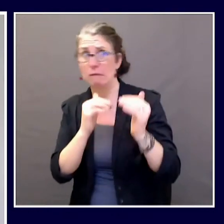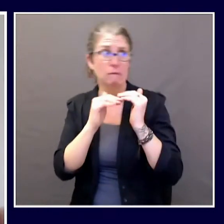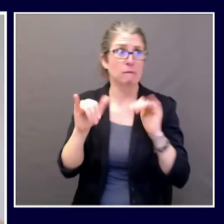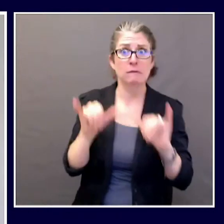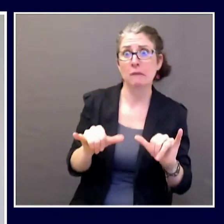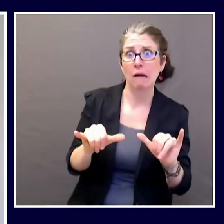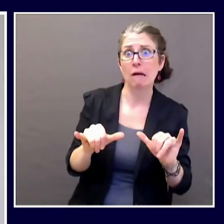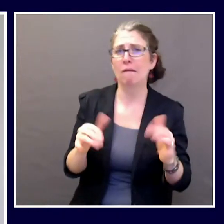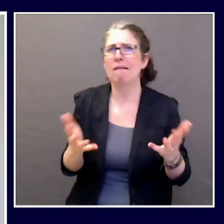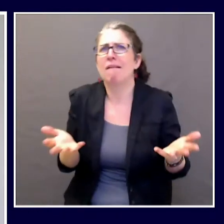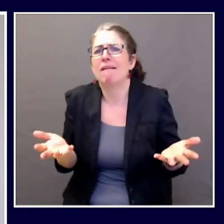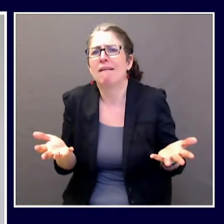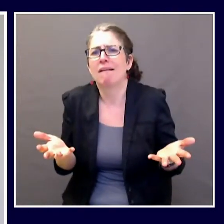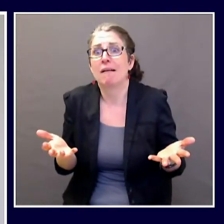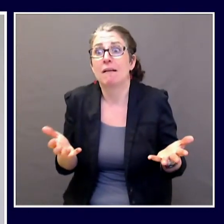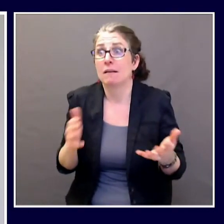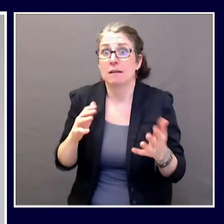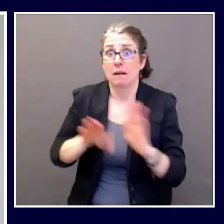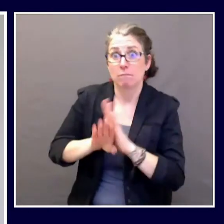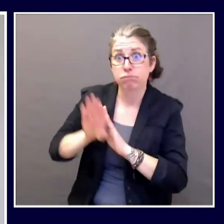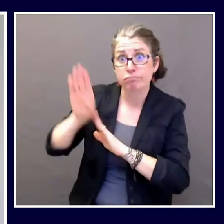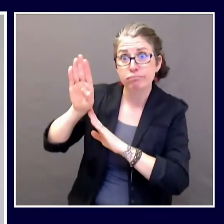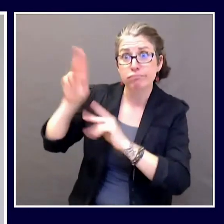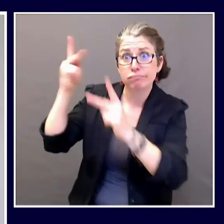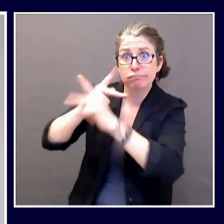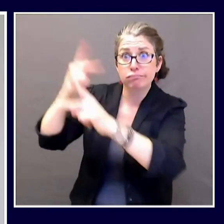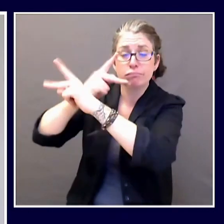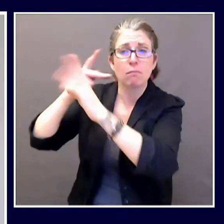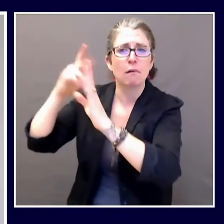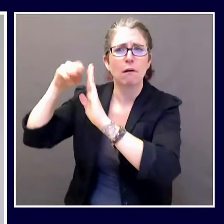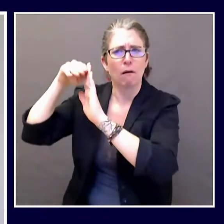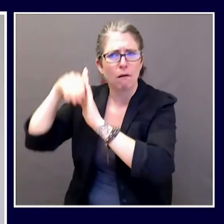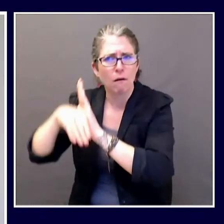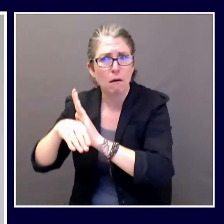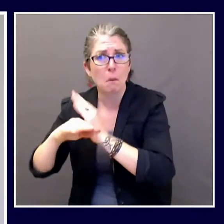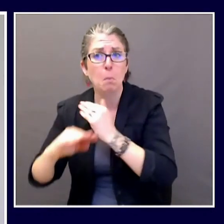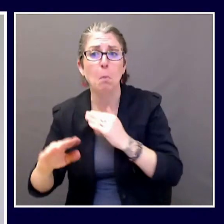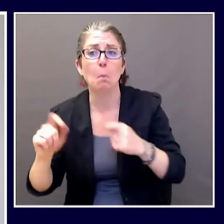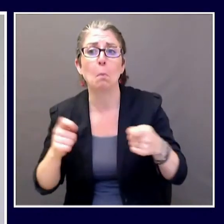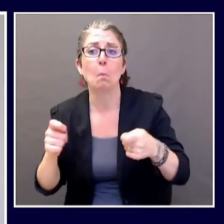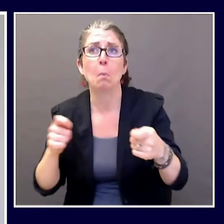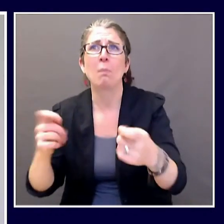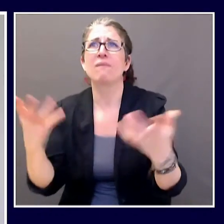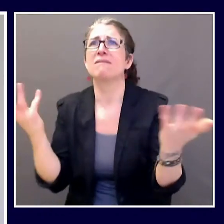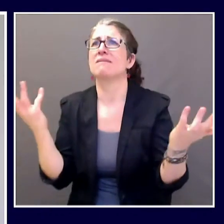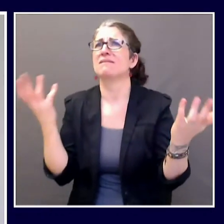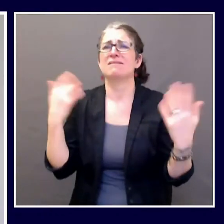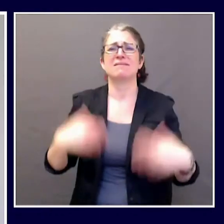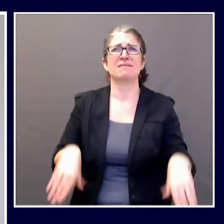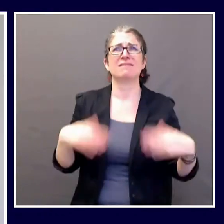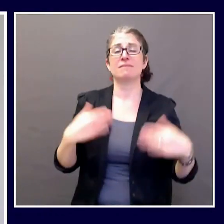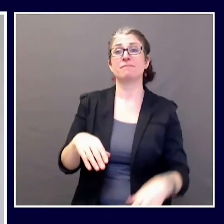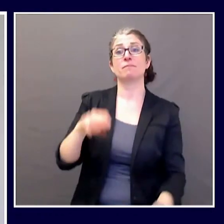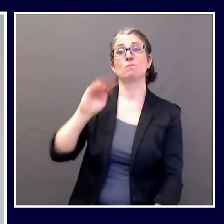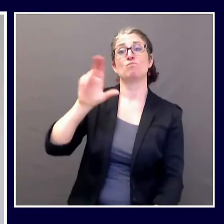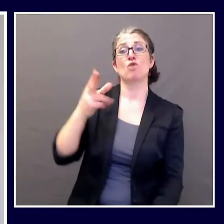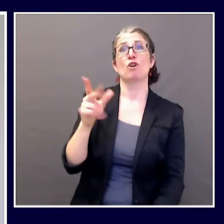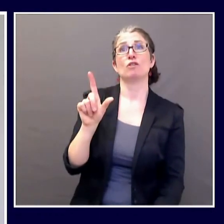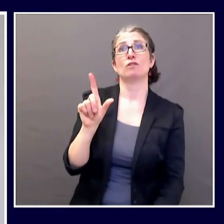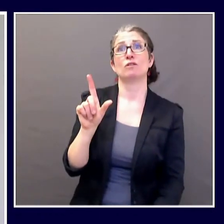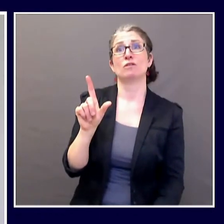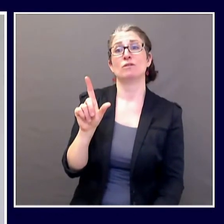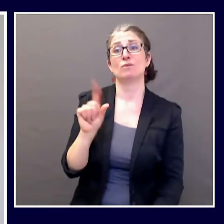as if March of 2020 just blurred into March of 2021 with